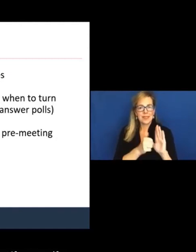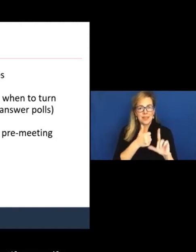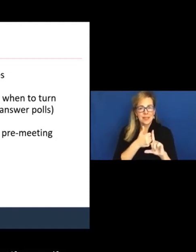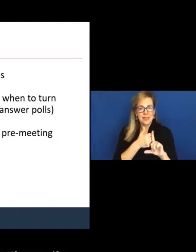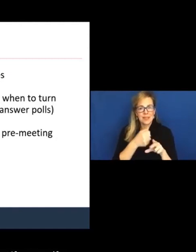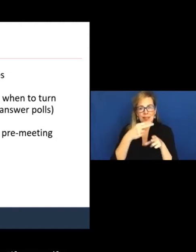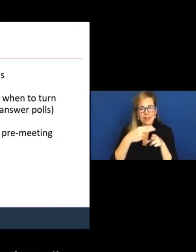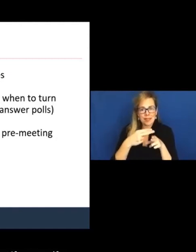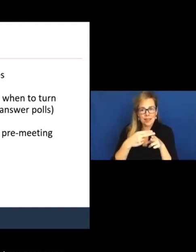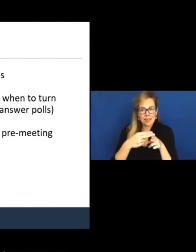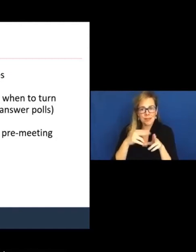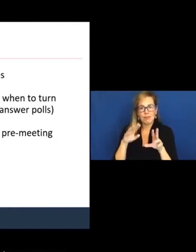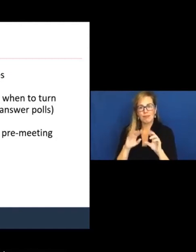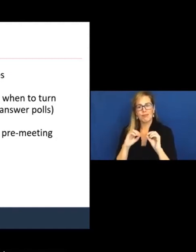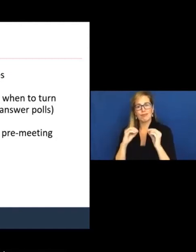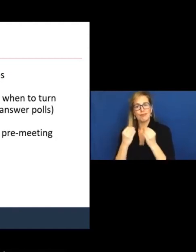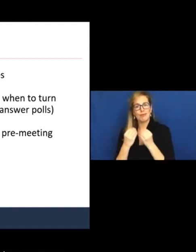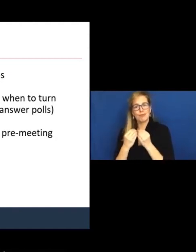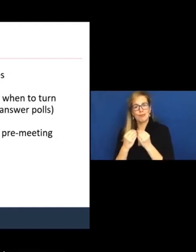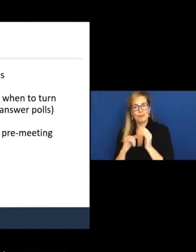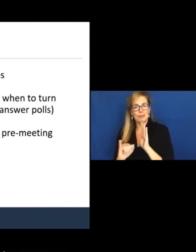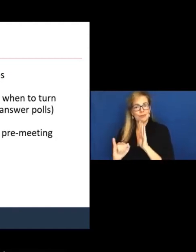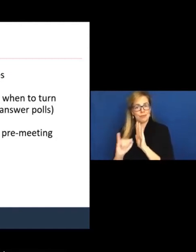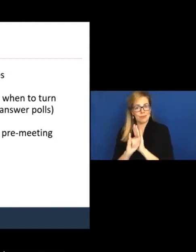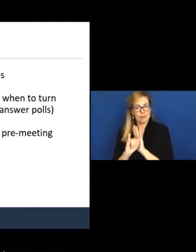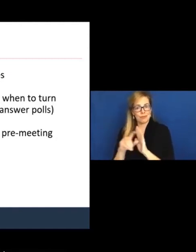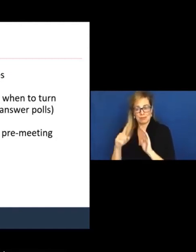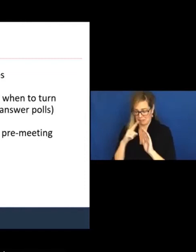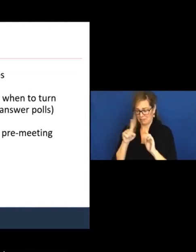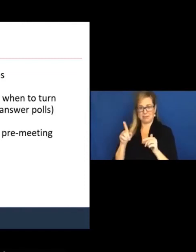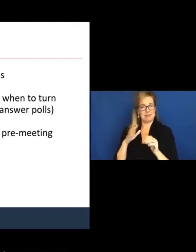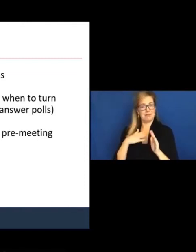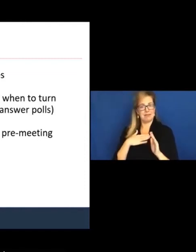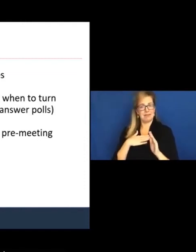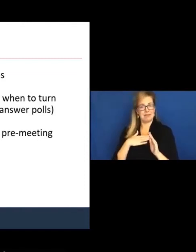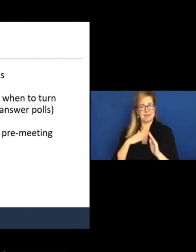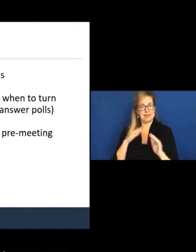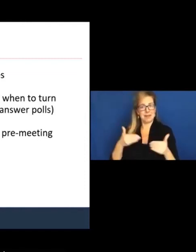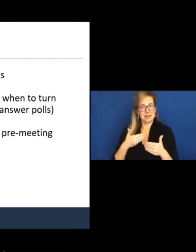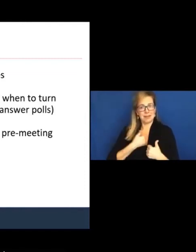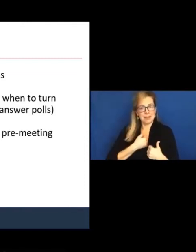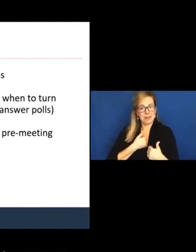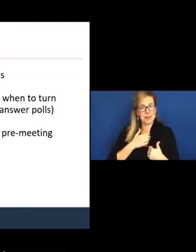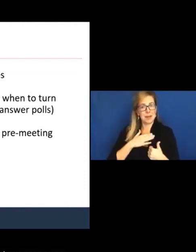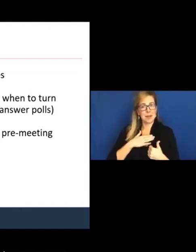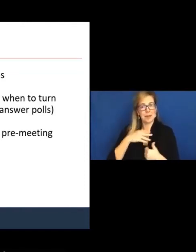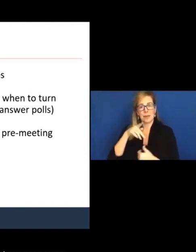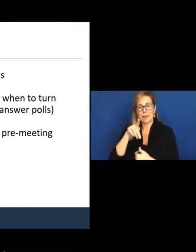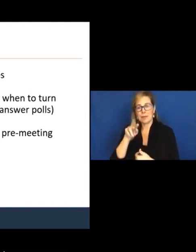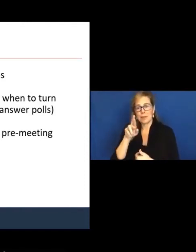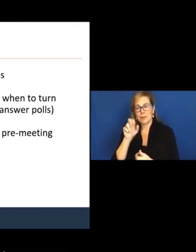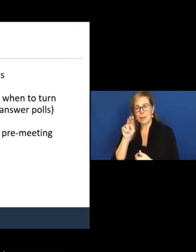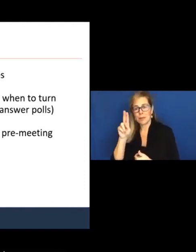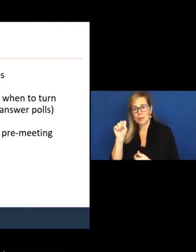identities. When I introduced myself, I provided my pronouns, my race, and my